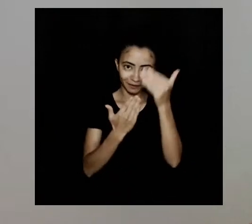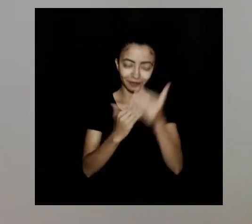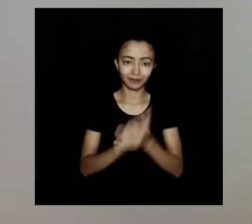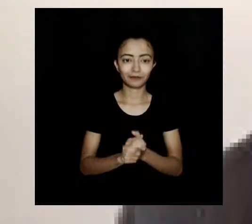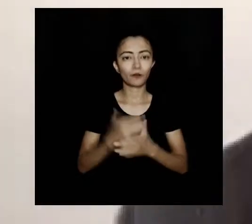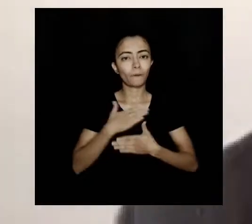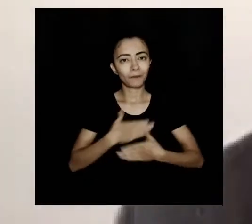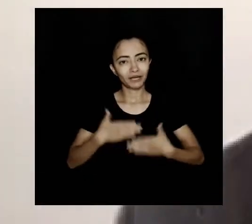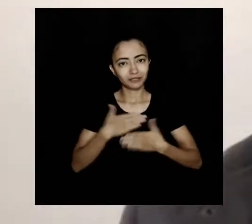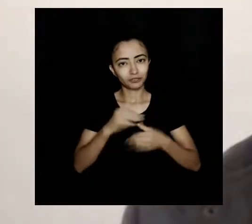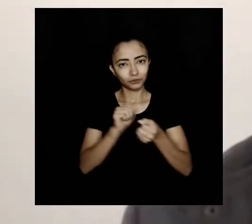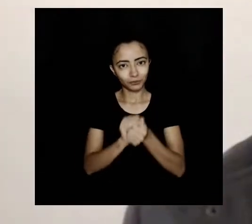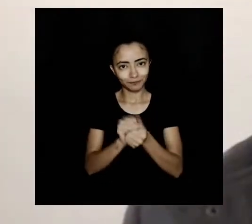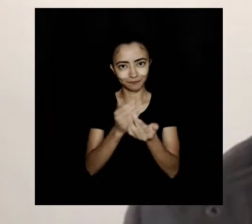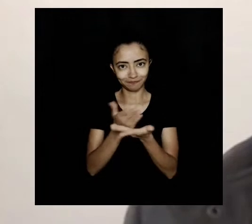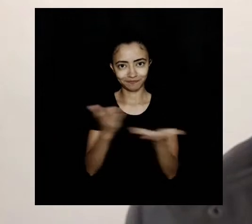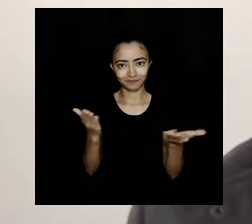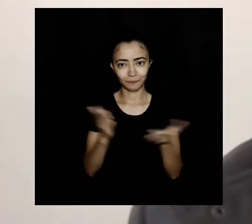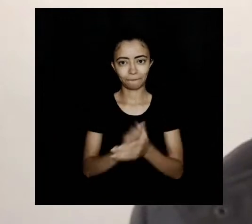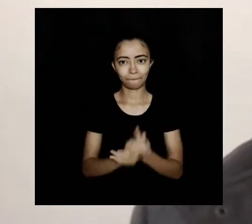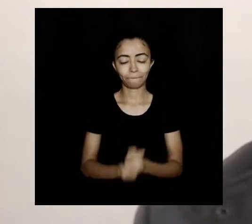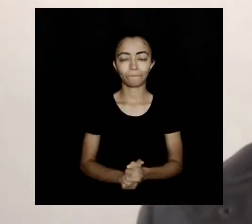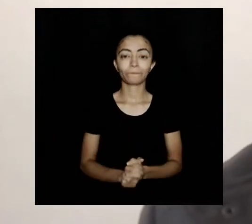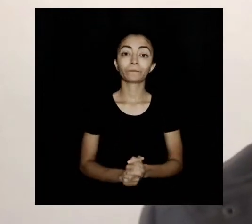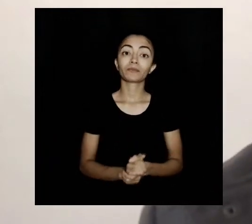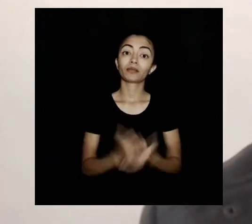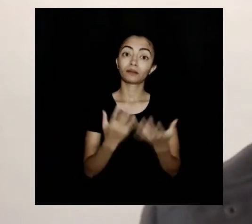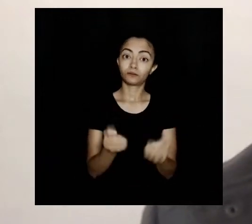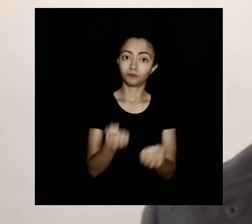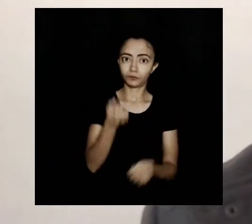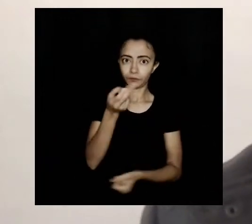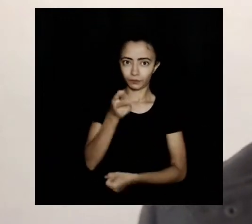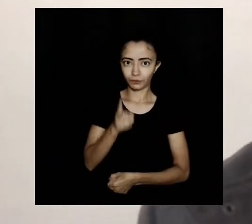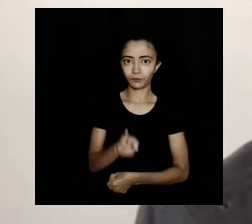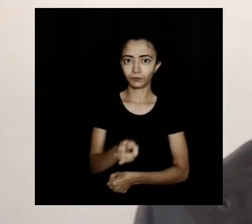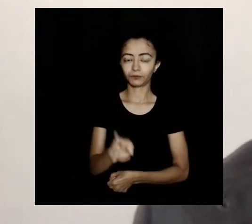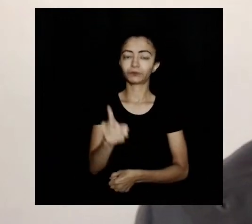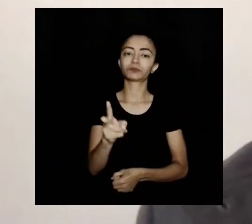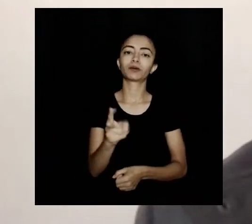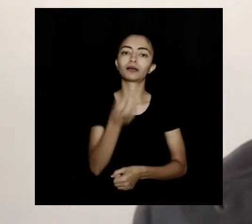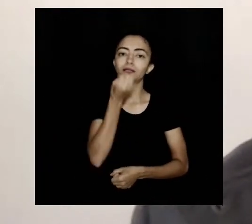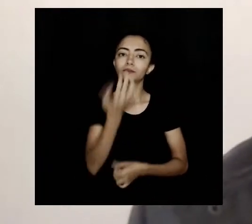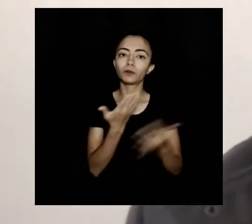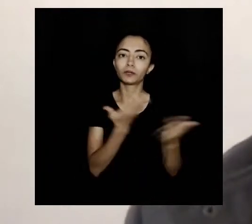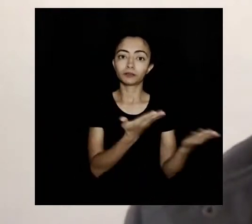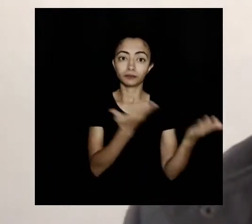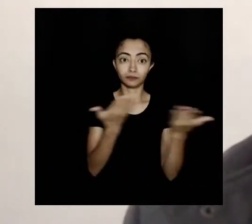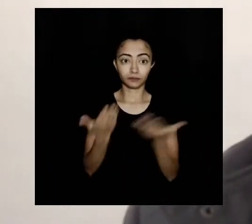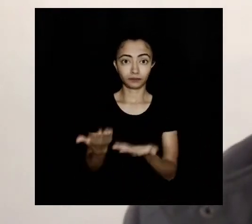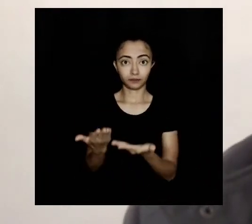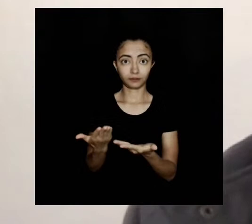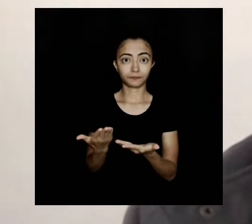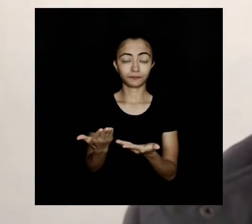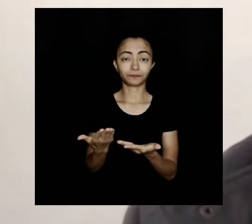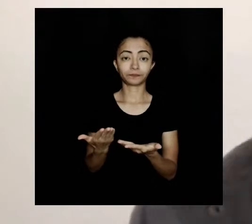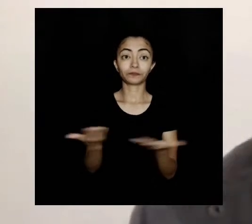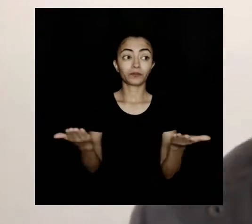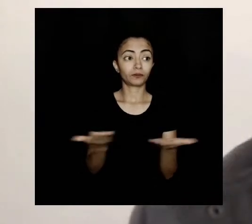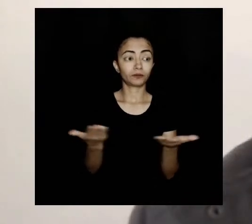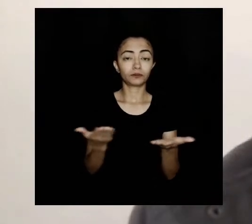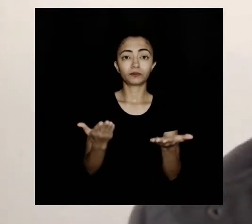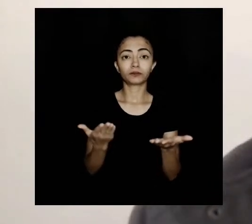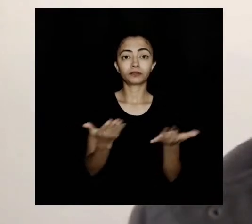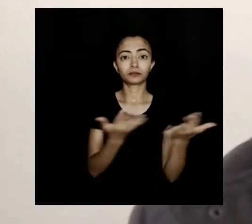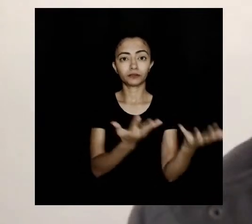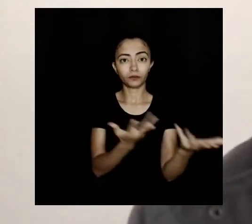Muito obrigado. Então, dando seguimento à nossa sessão de boas-vindas, eu convido a